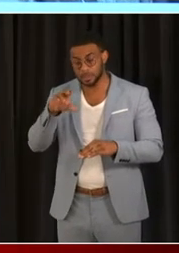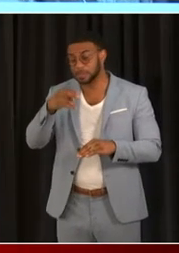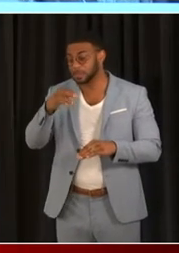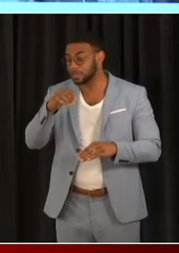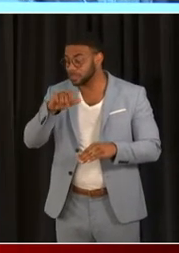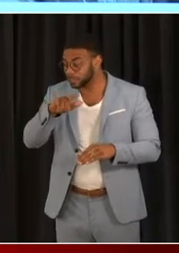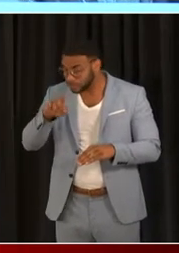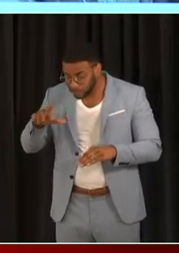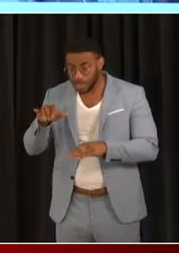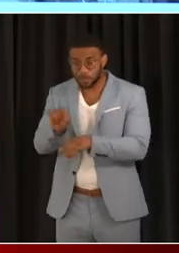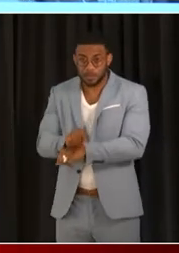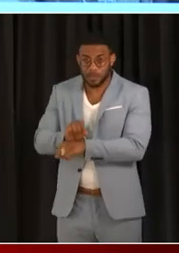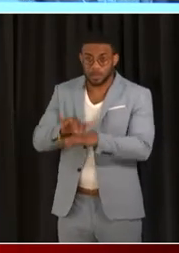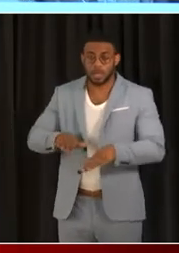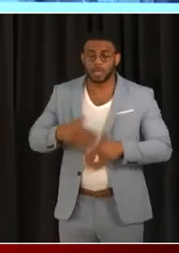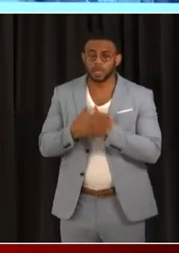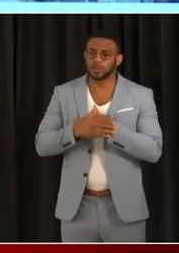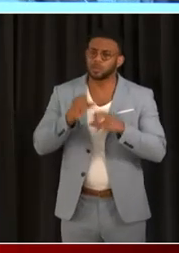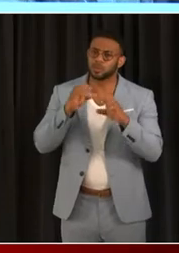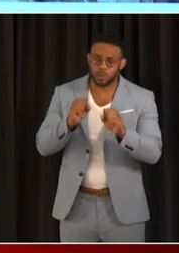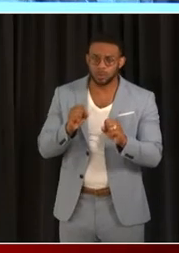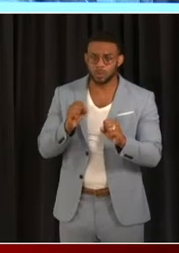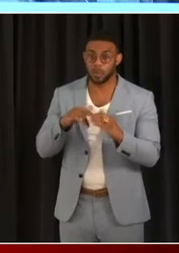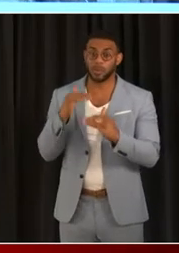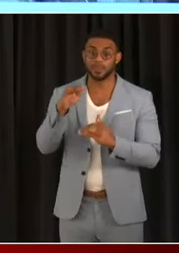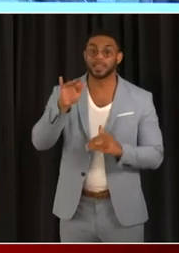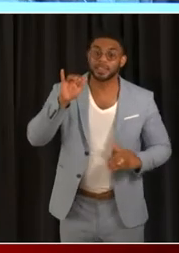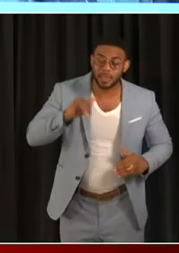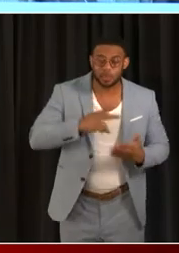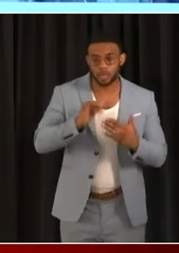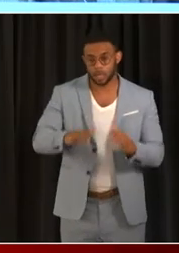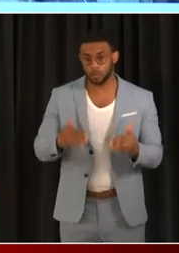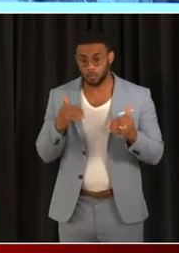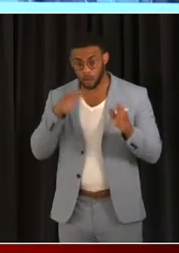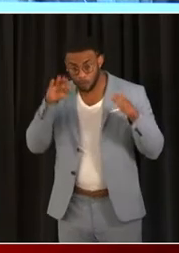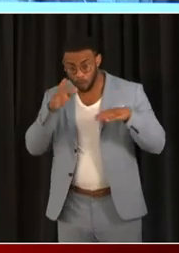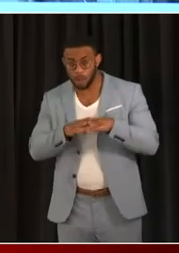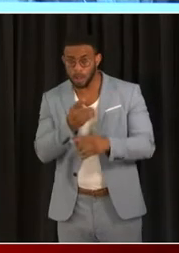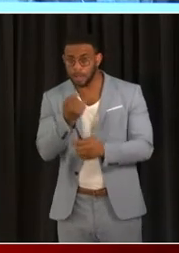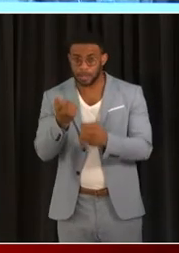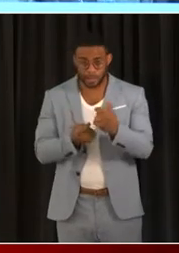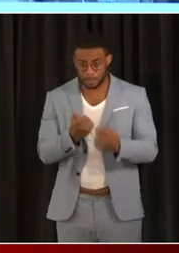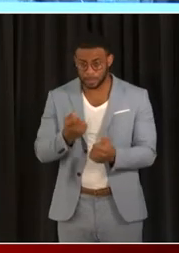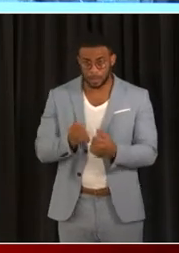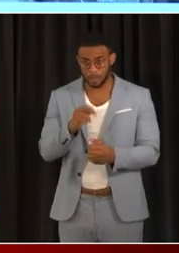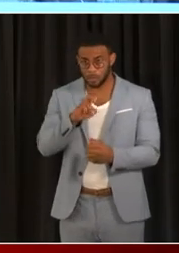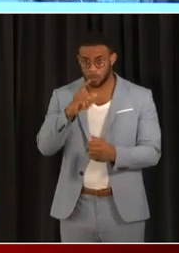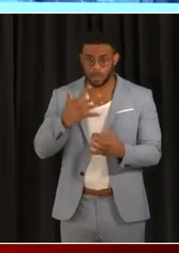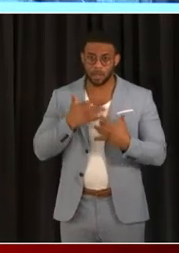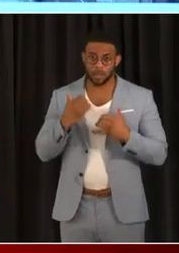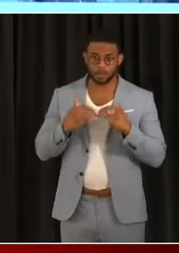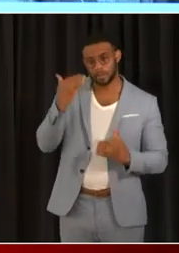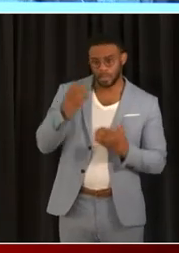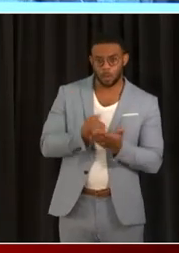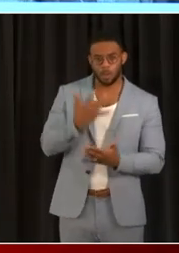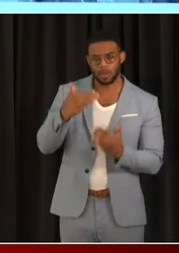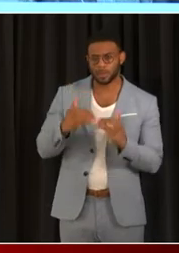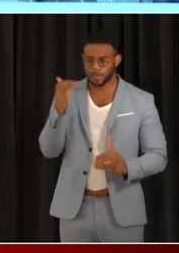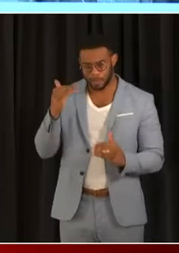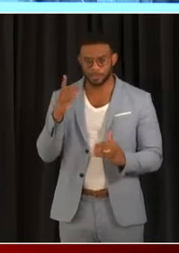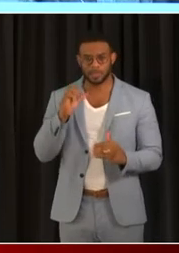of Columbia, and what opportunities there may be to advance that. And moving forward, I'm focused on eliminating the racial wealth gap by